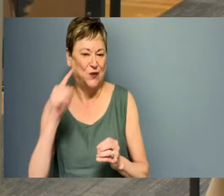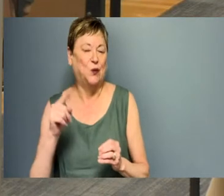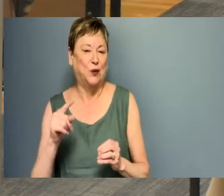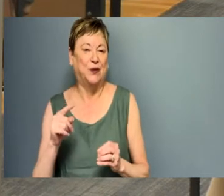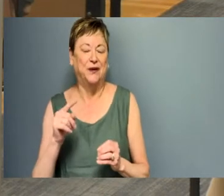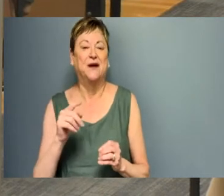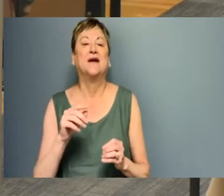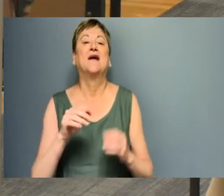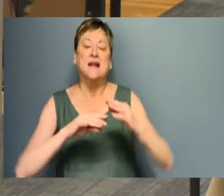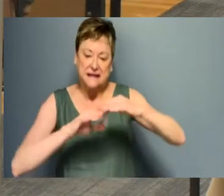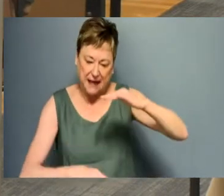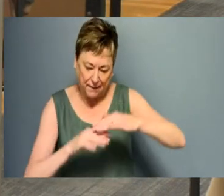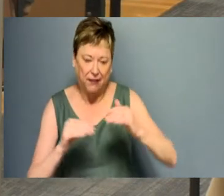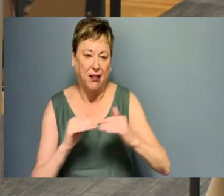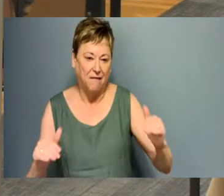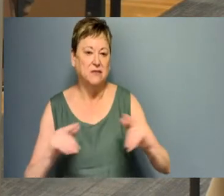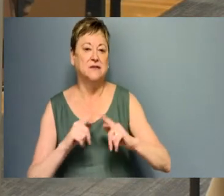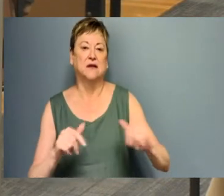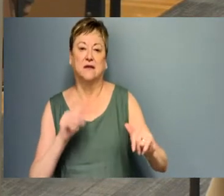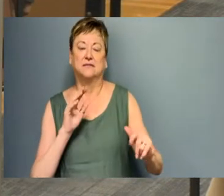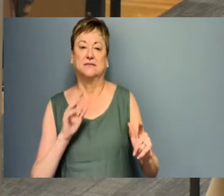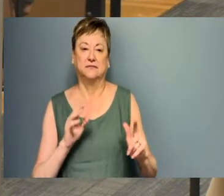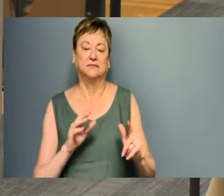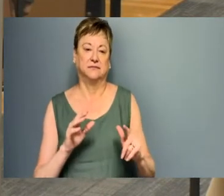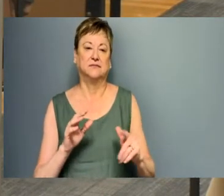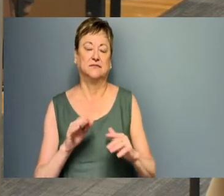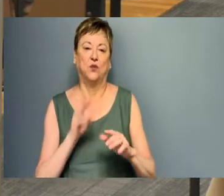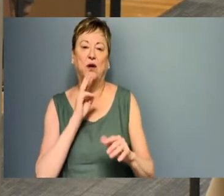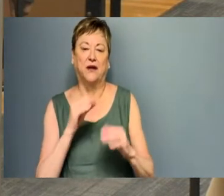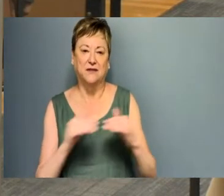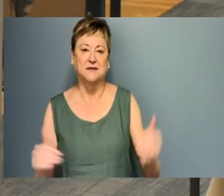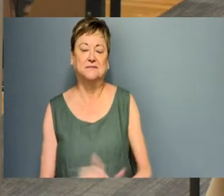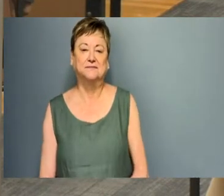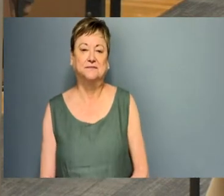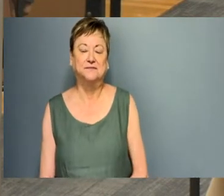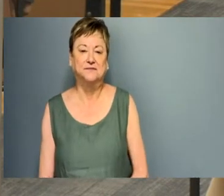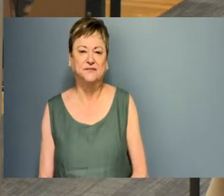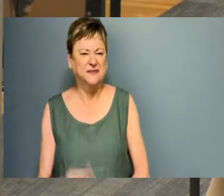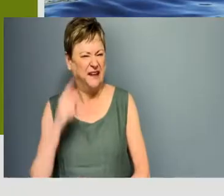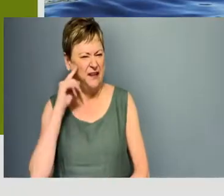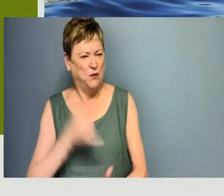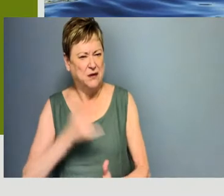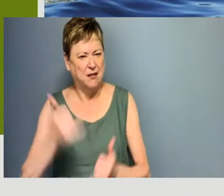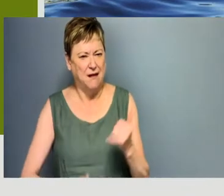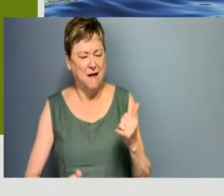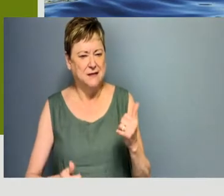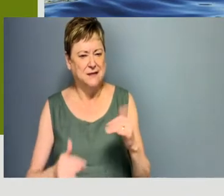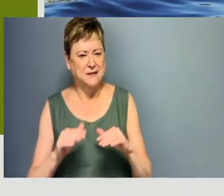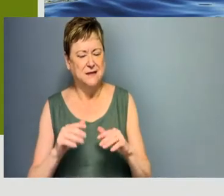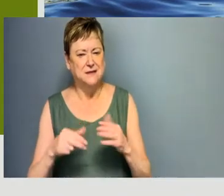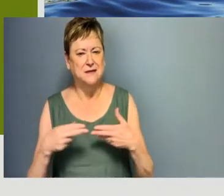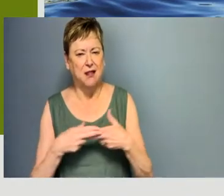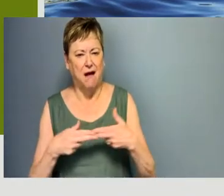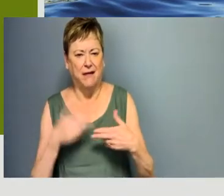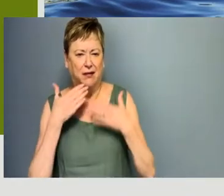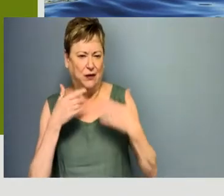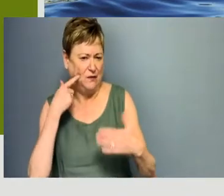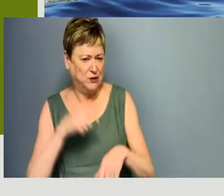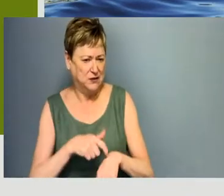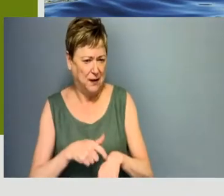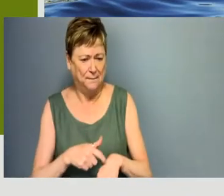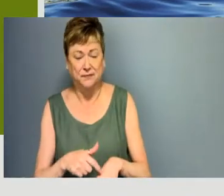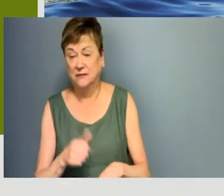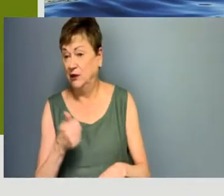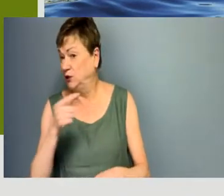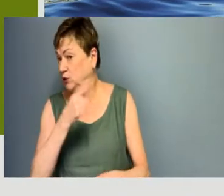completed. And I believe that was the last slide. So thank you for your time, and if you have any questions, we're easy